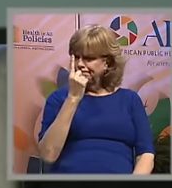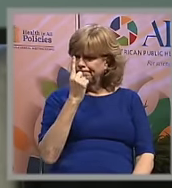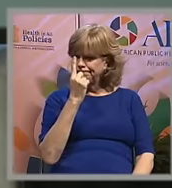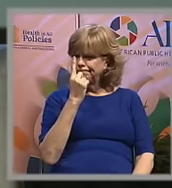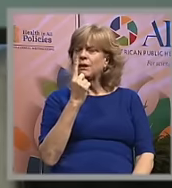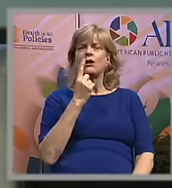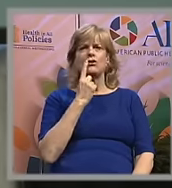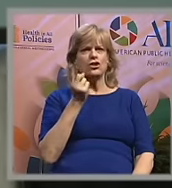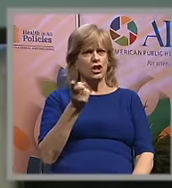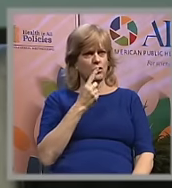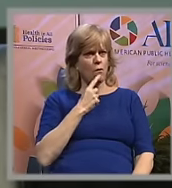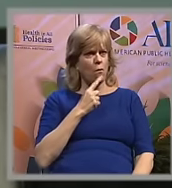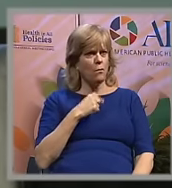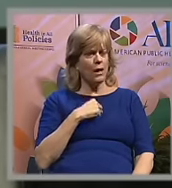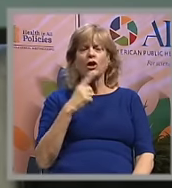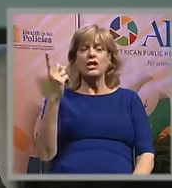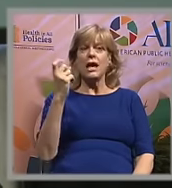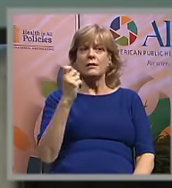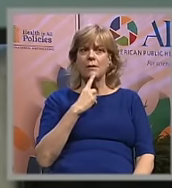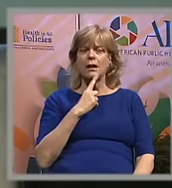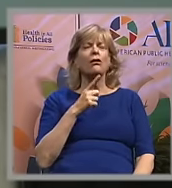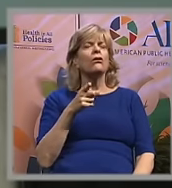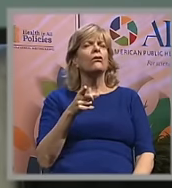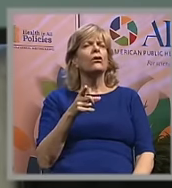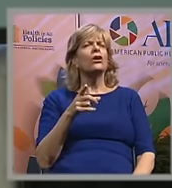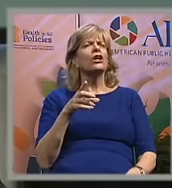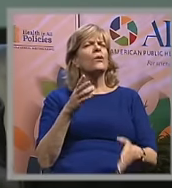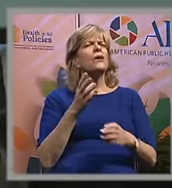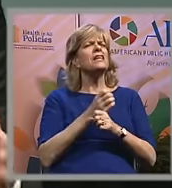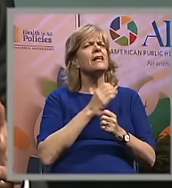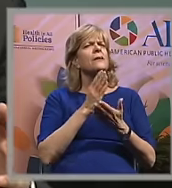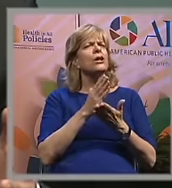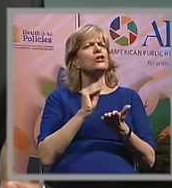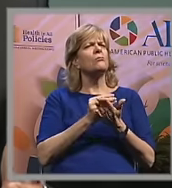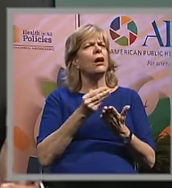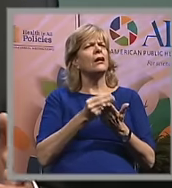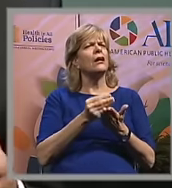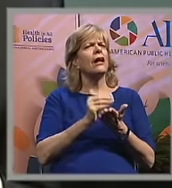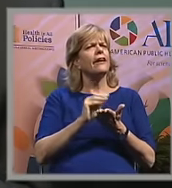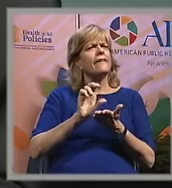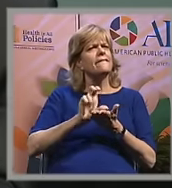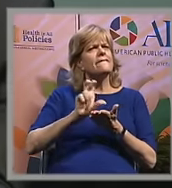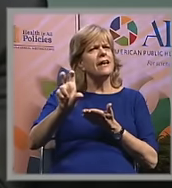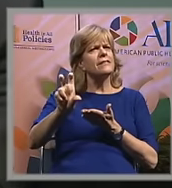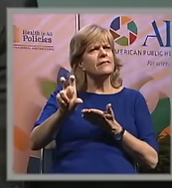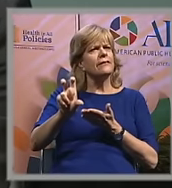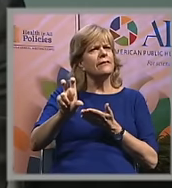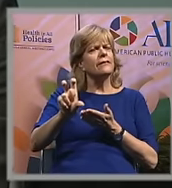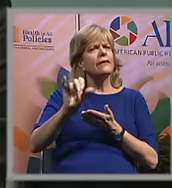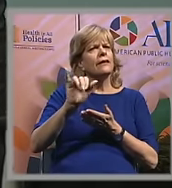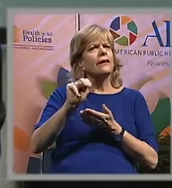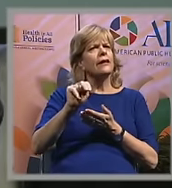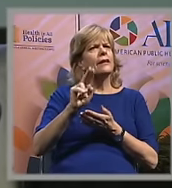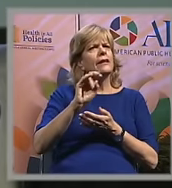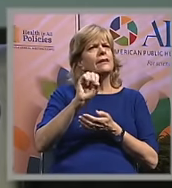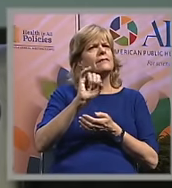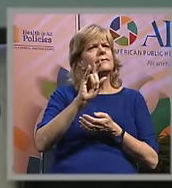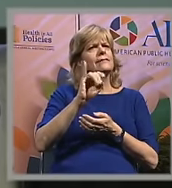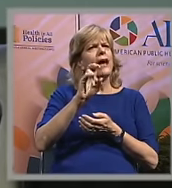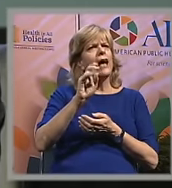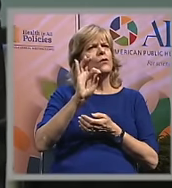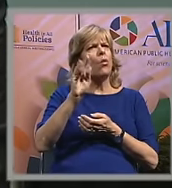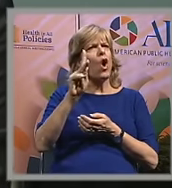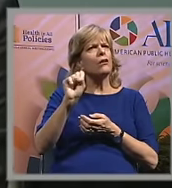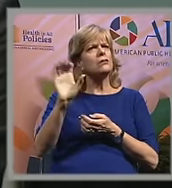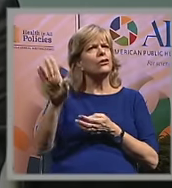and she asked me if we could take some budget money and invest it in sidewalks in her